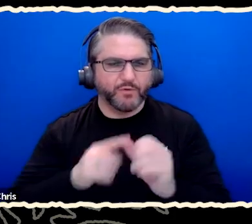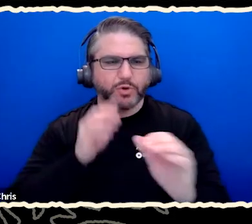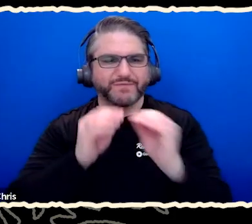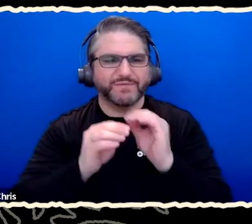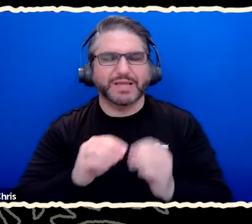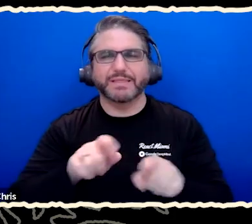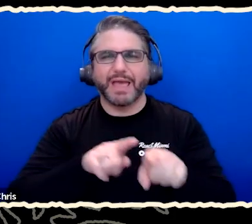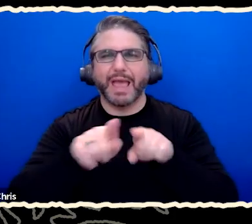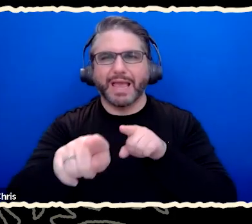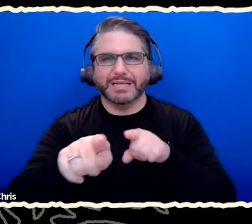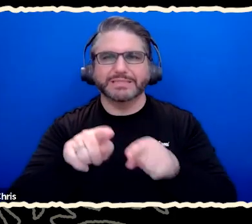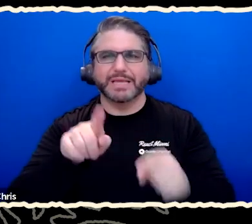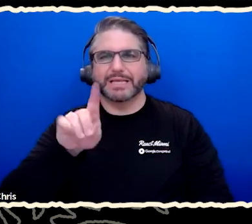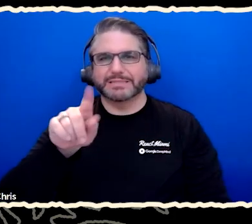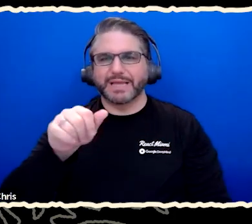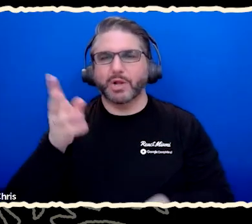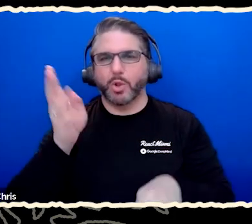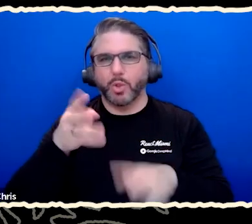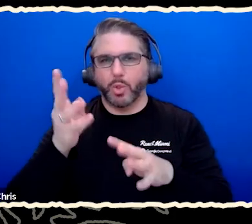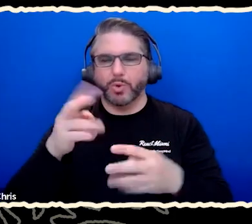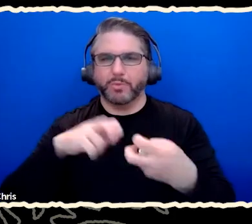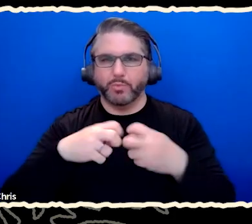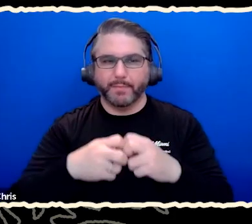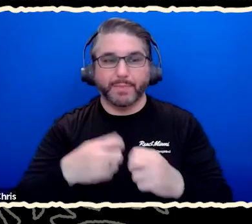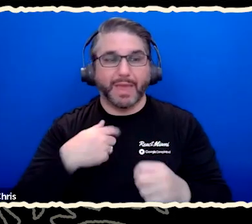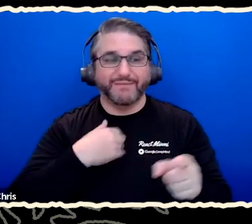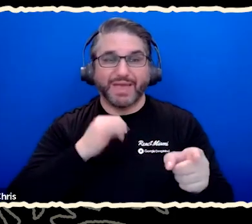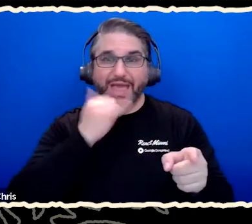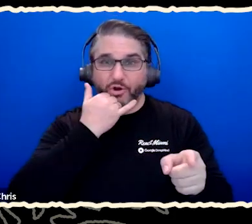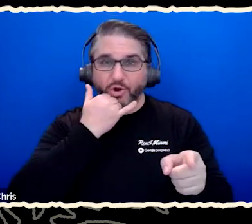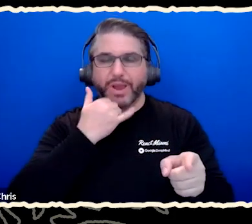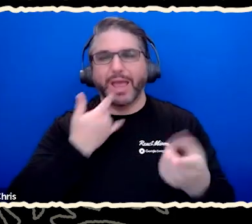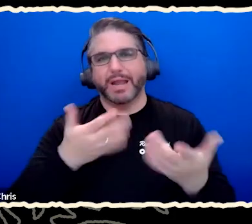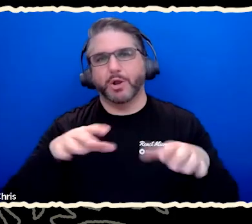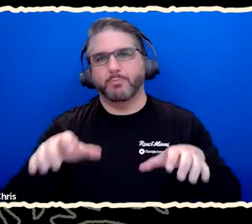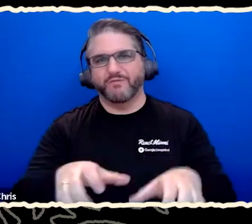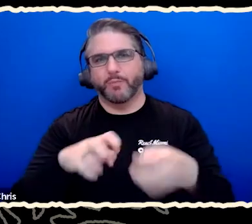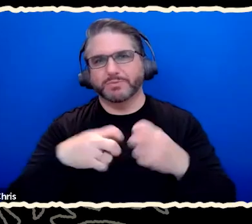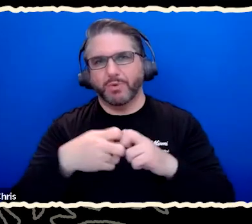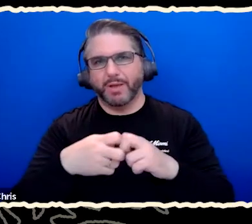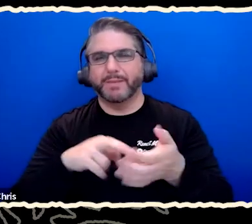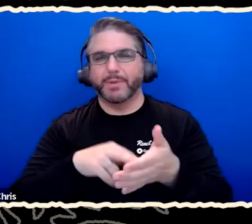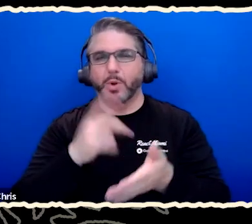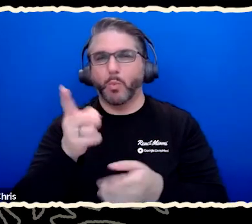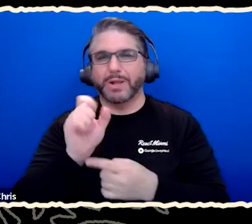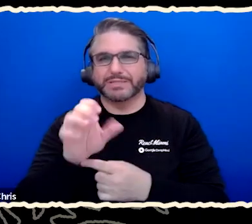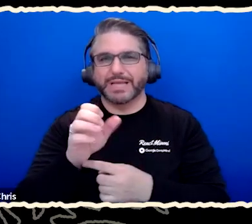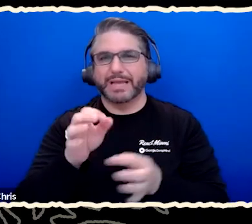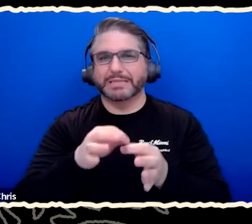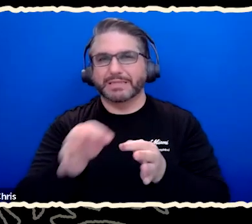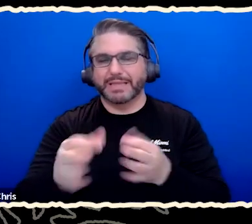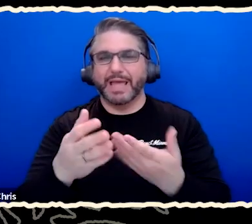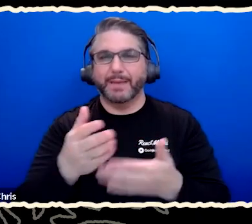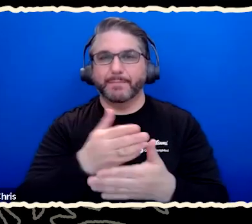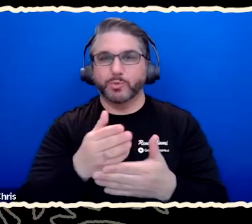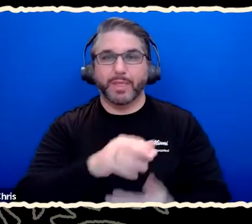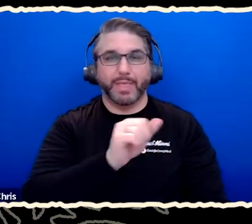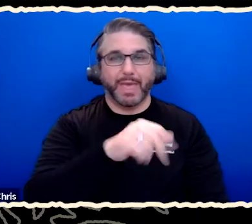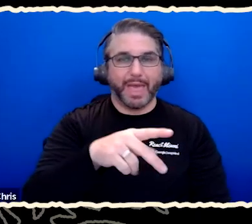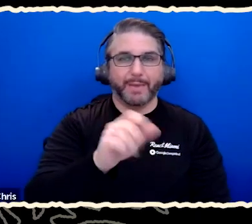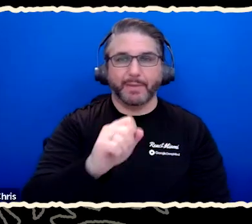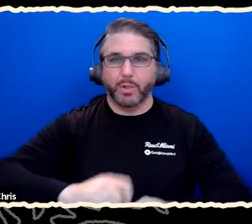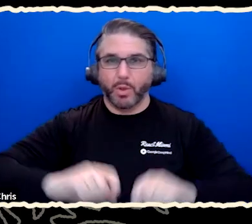see I have an error here, and I also have sort of a performance problem right now. So there's a 1-second delay before my app is actually able to